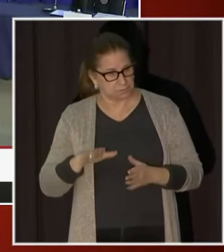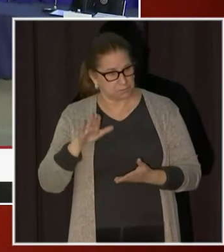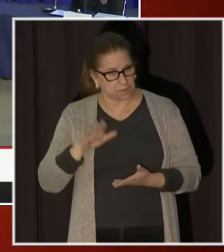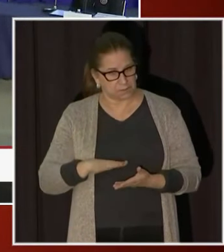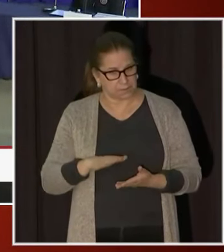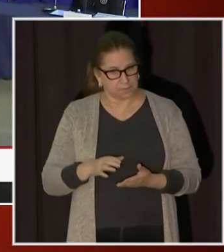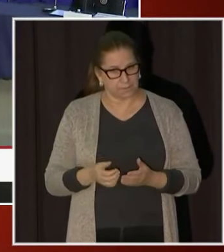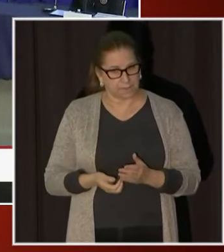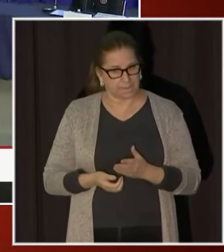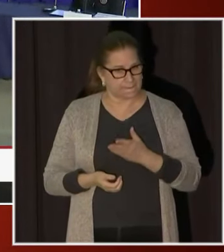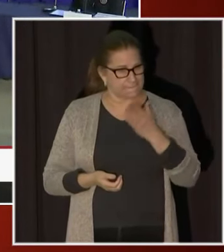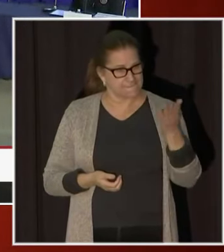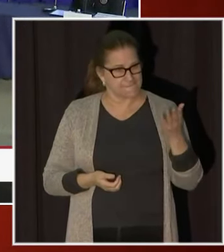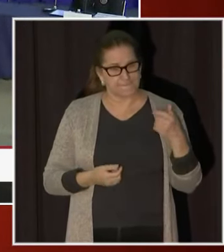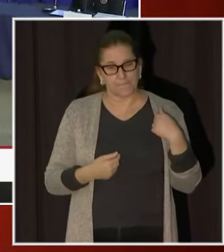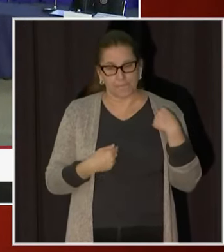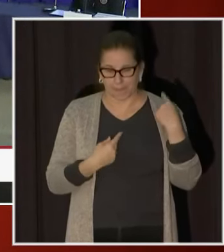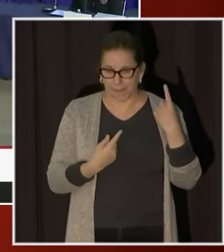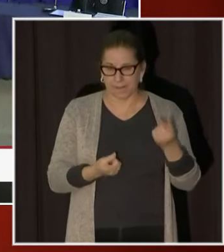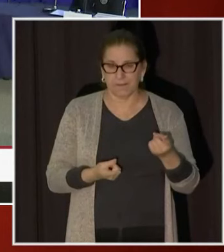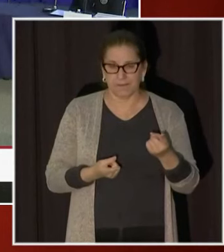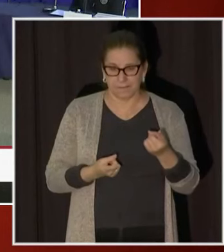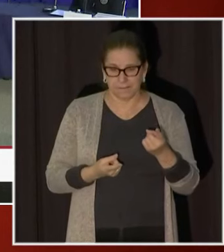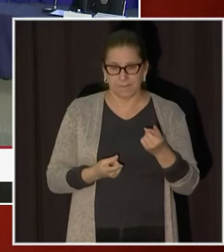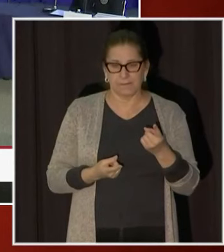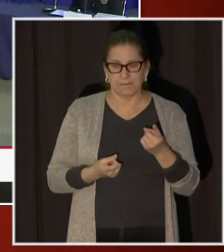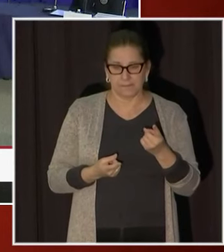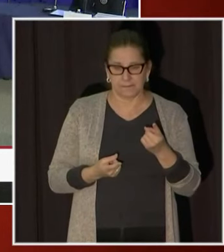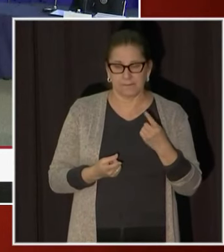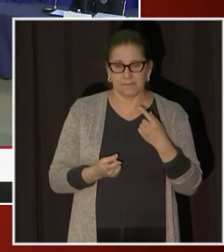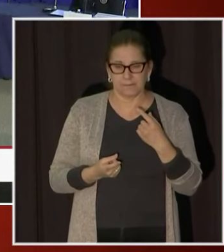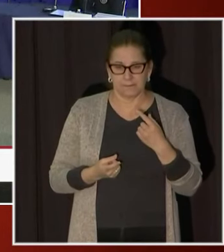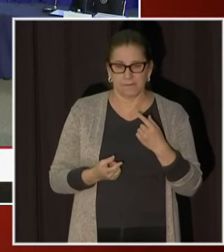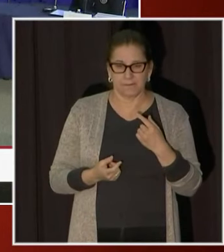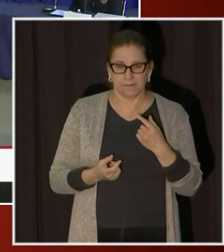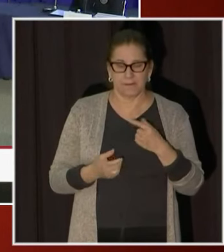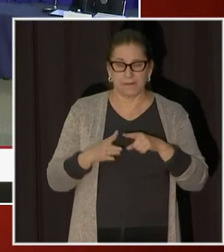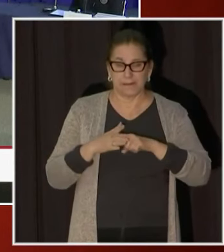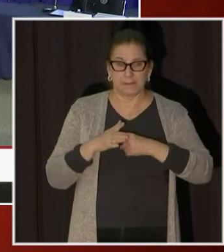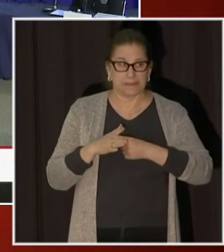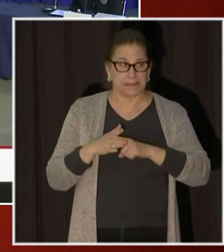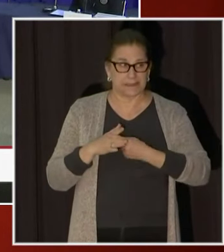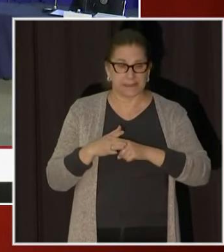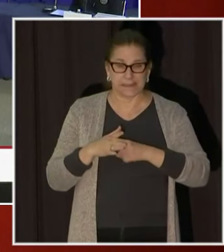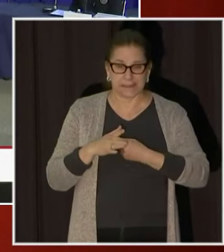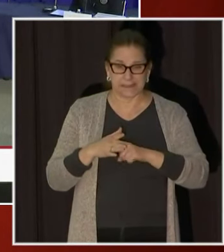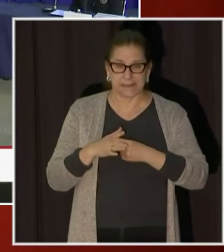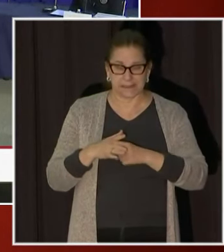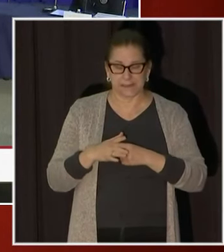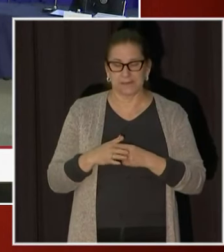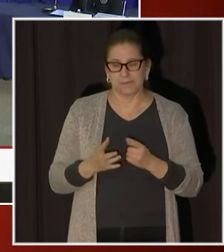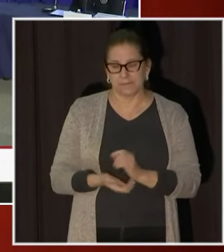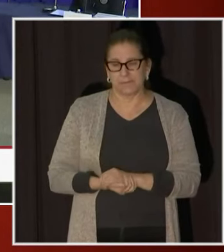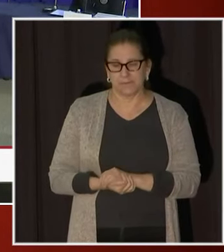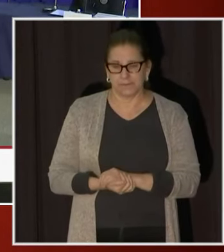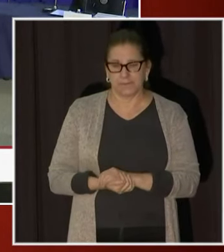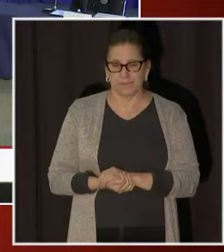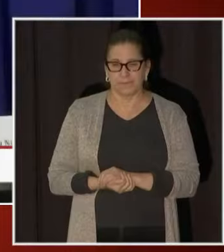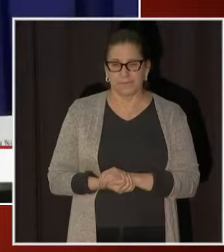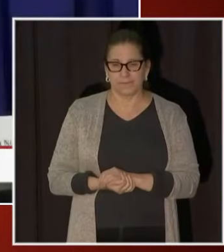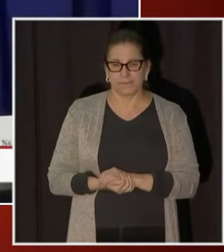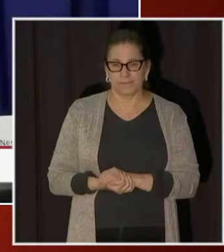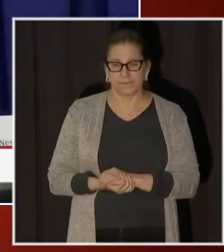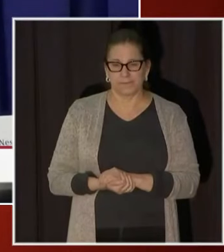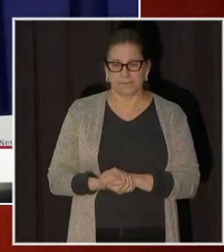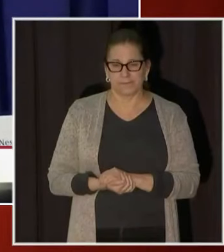over time, we are experiencing what we expected to experience at the beginning of the pandemic response. Because of actions taken